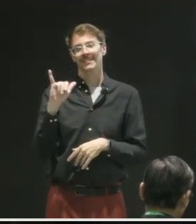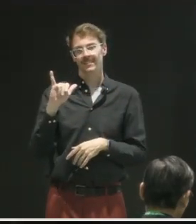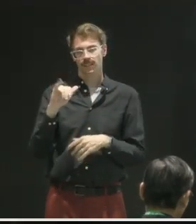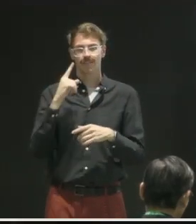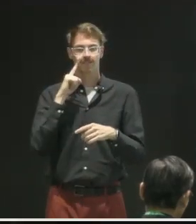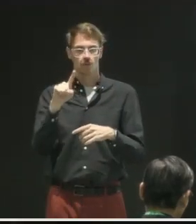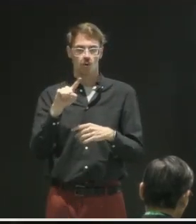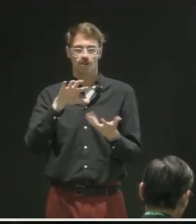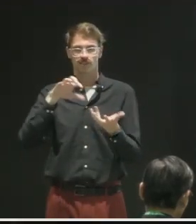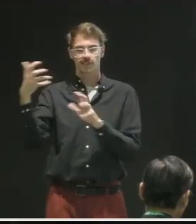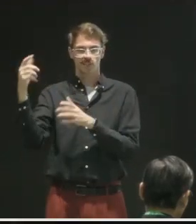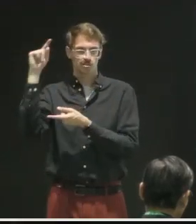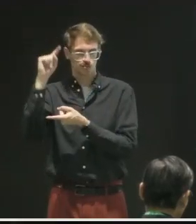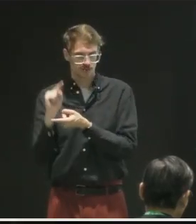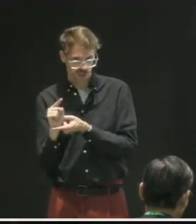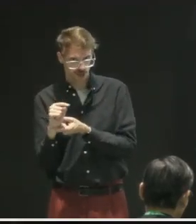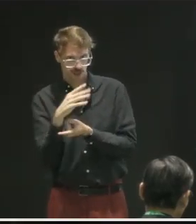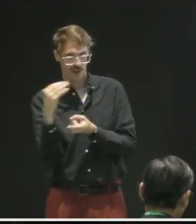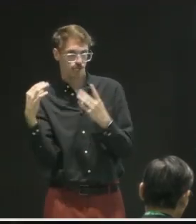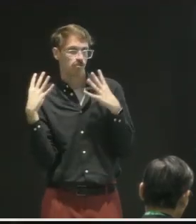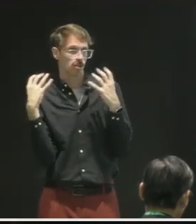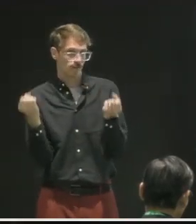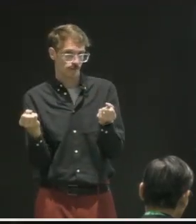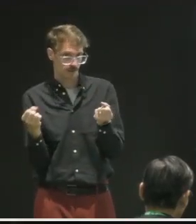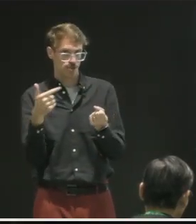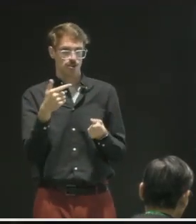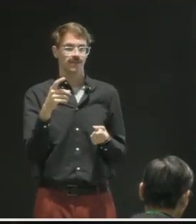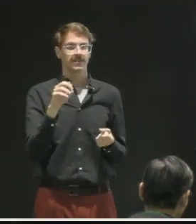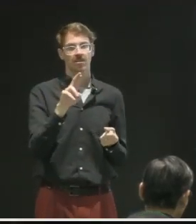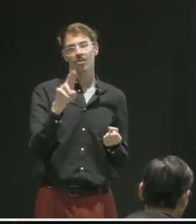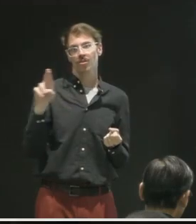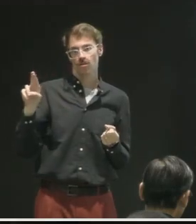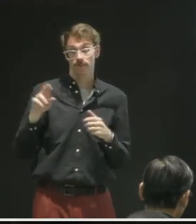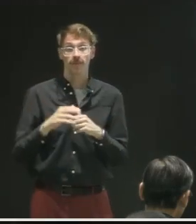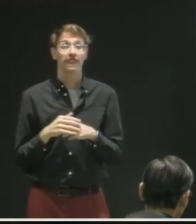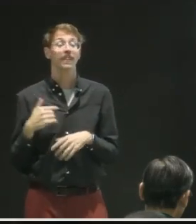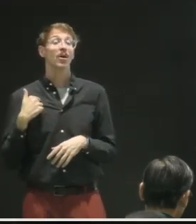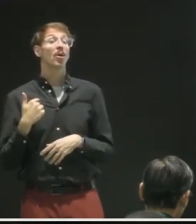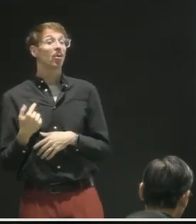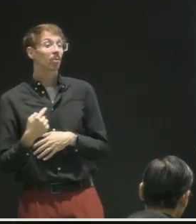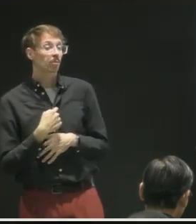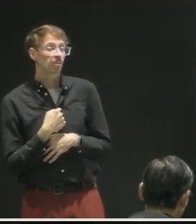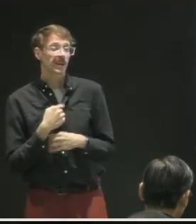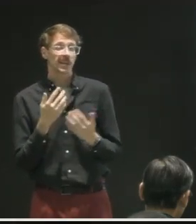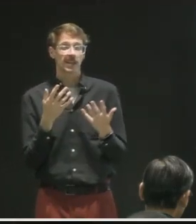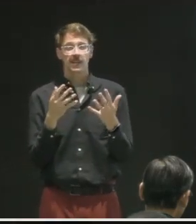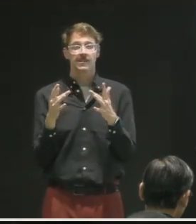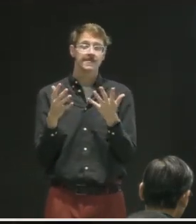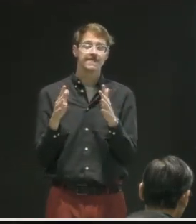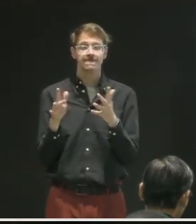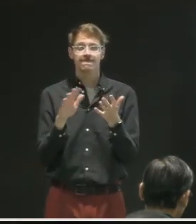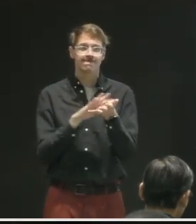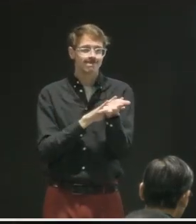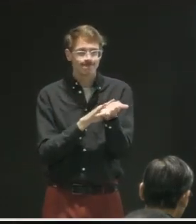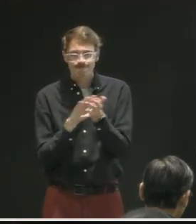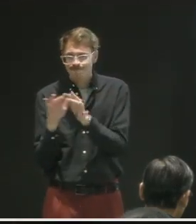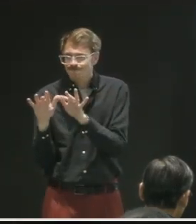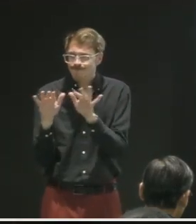and Recovery, we try to find to